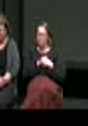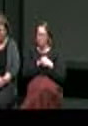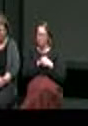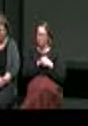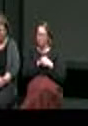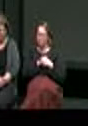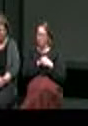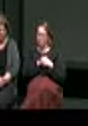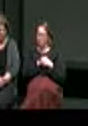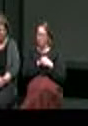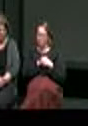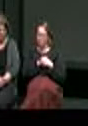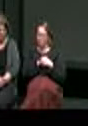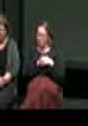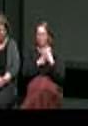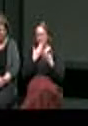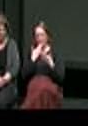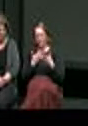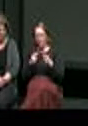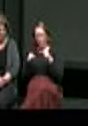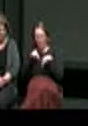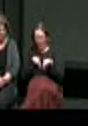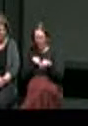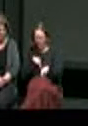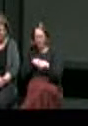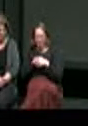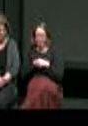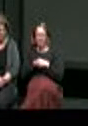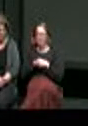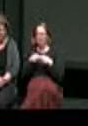Oh, Ramsey, go back one more.